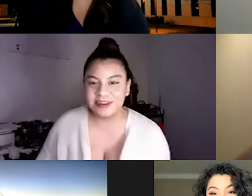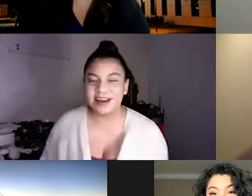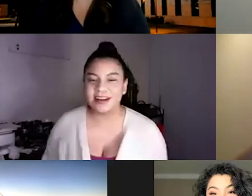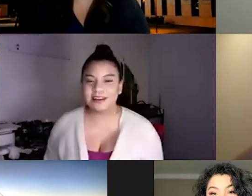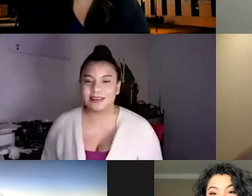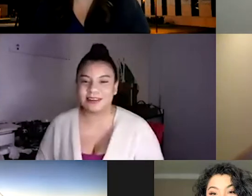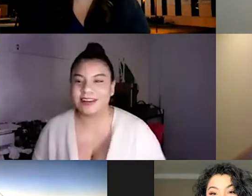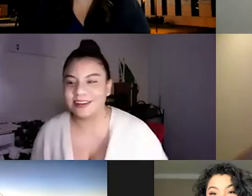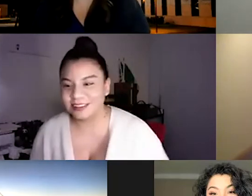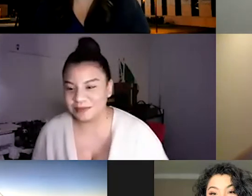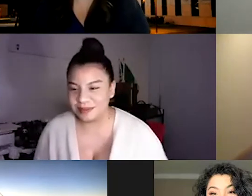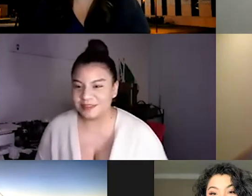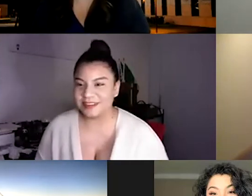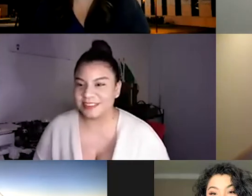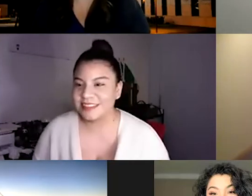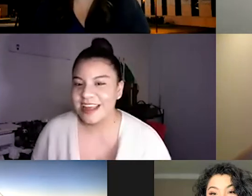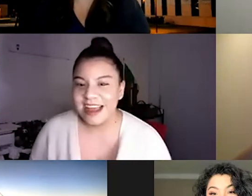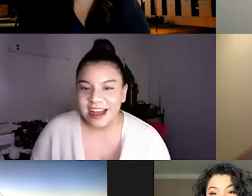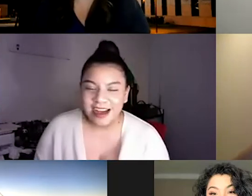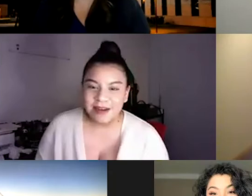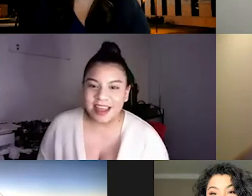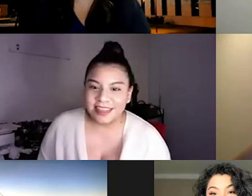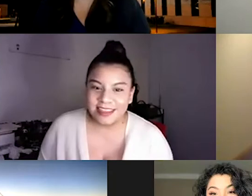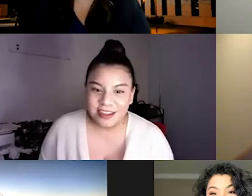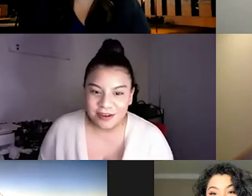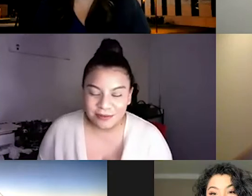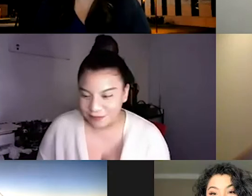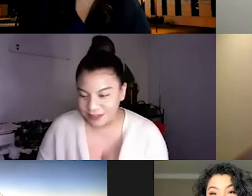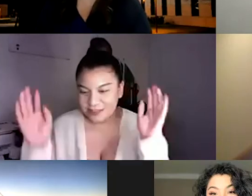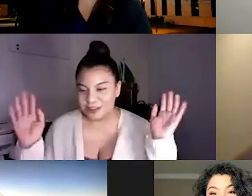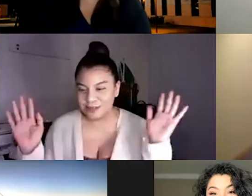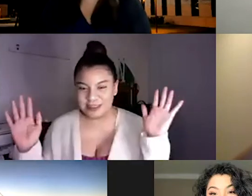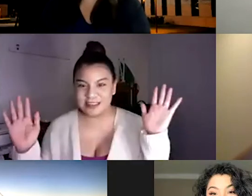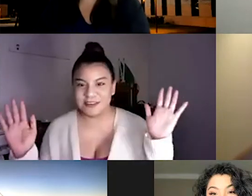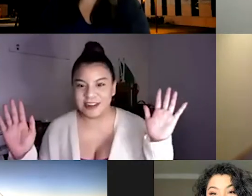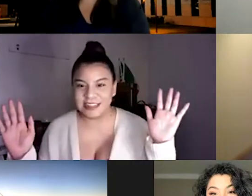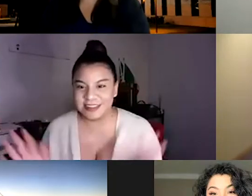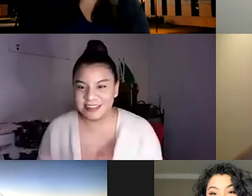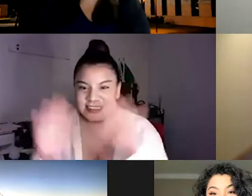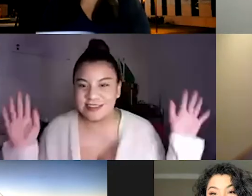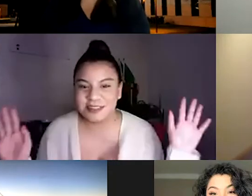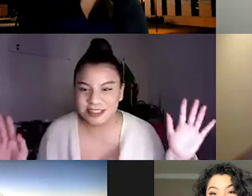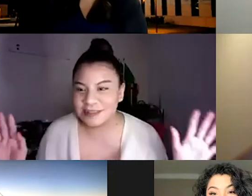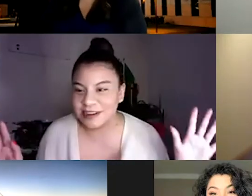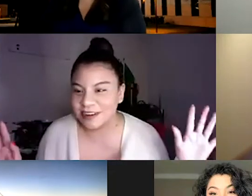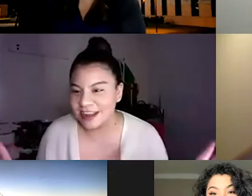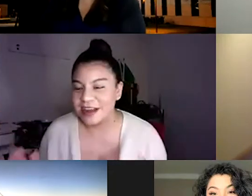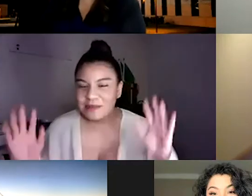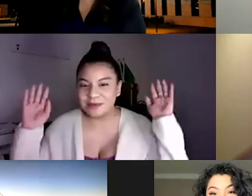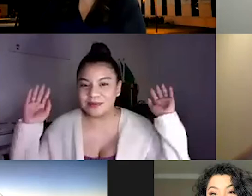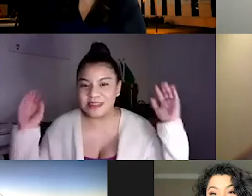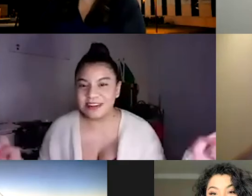If we're not going in order, I'll jump in first. I think, well, first of all, 2 pieces of advice, because this conversation has been